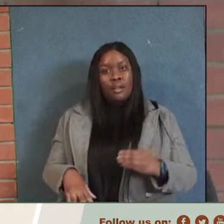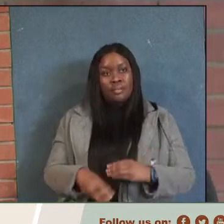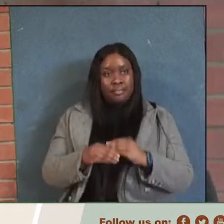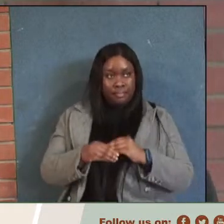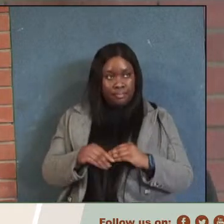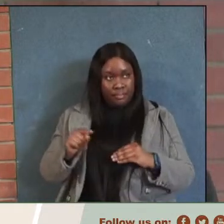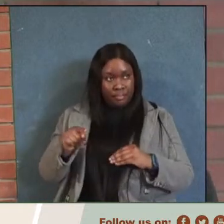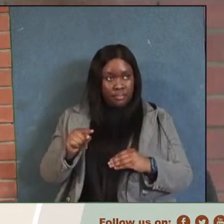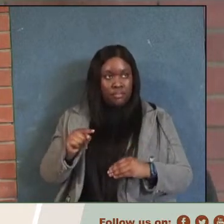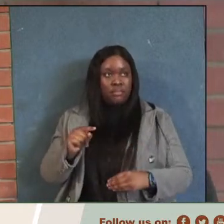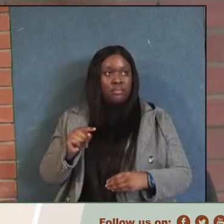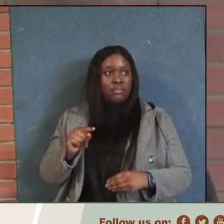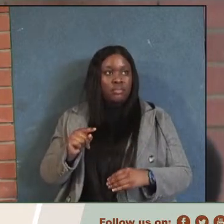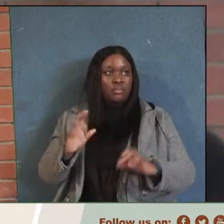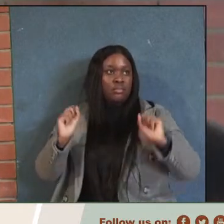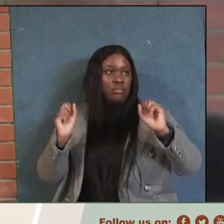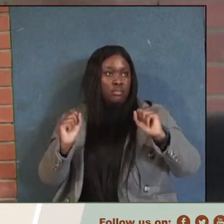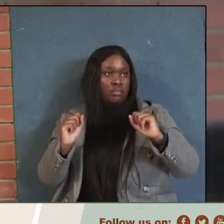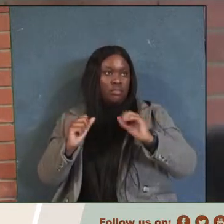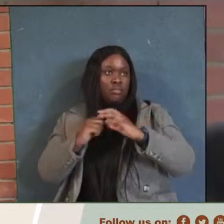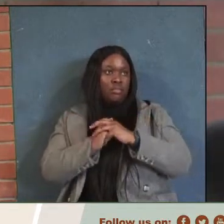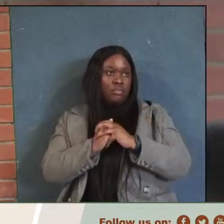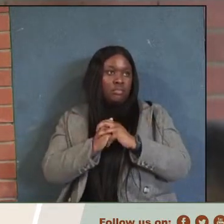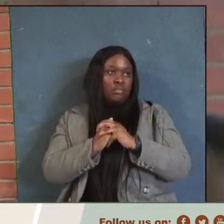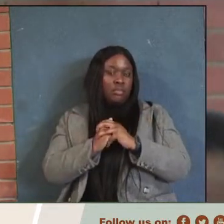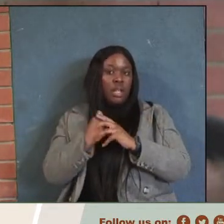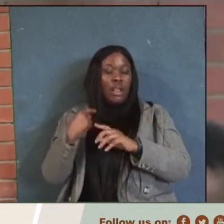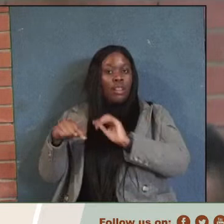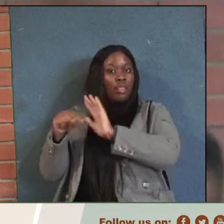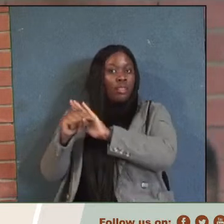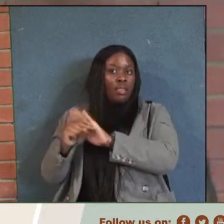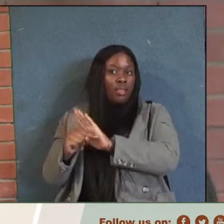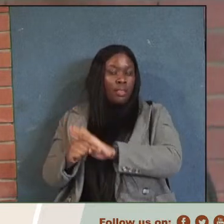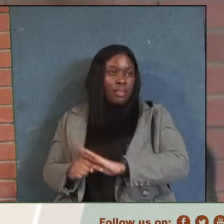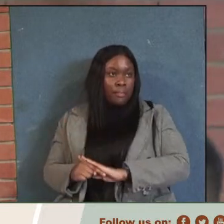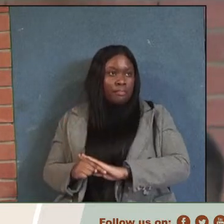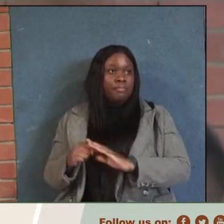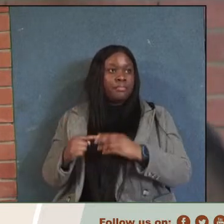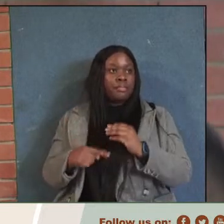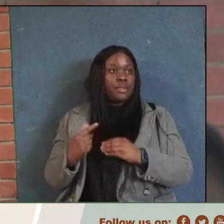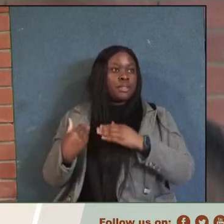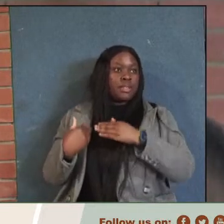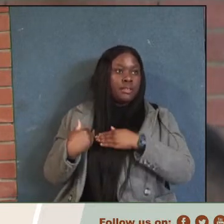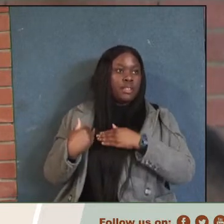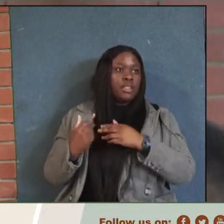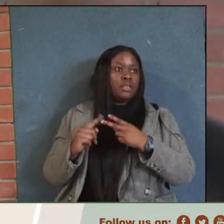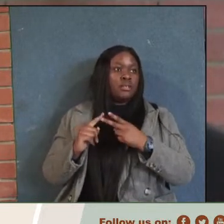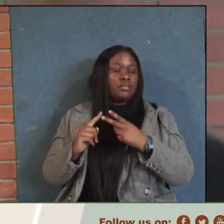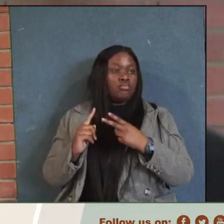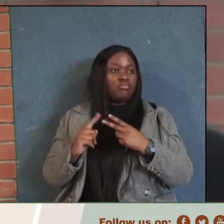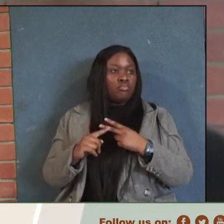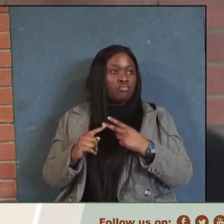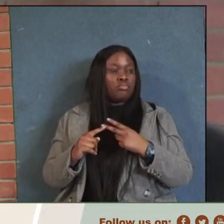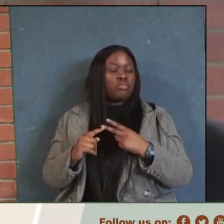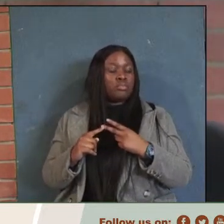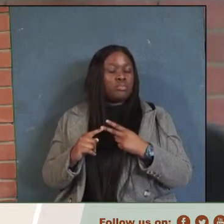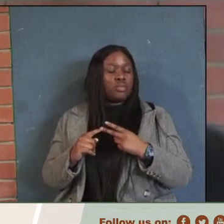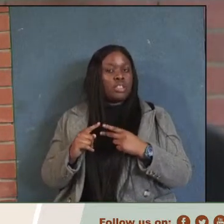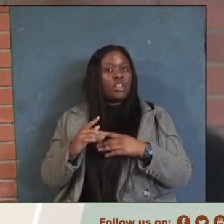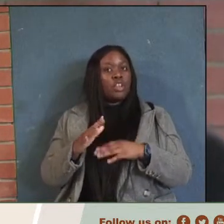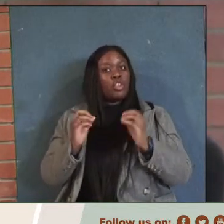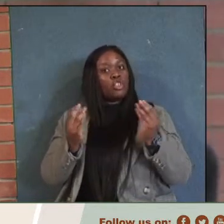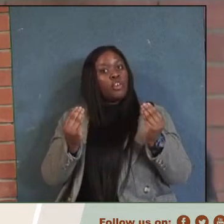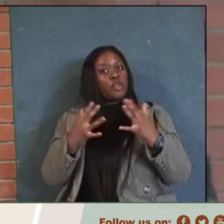Honorable Maitufi said. Well, I'd like to add on the pitfalls which falls under safety and security. The software is updated. The problem